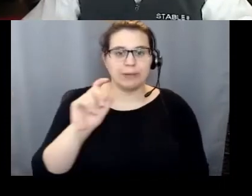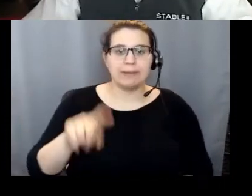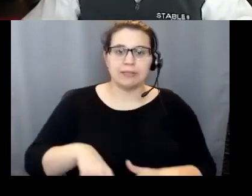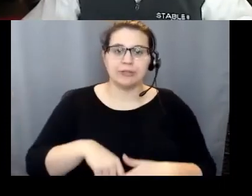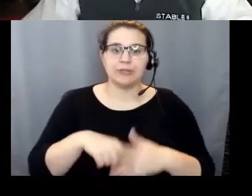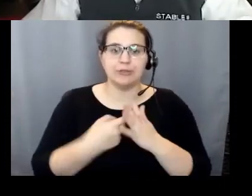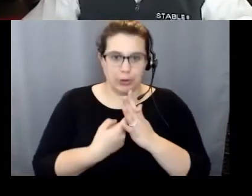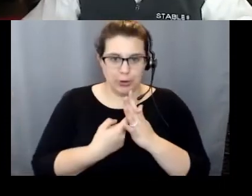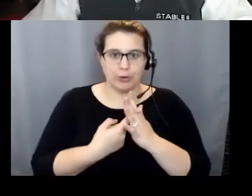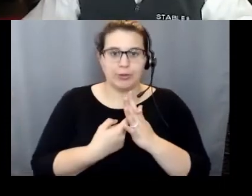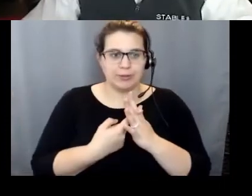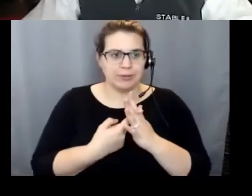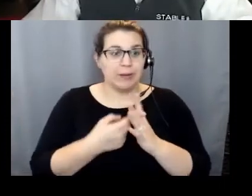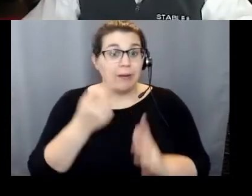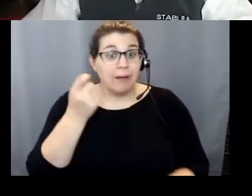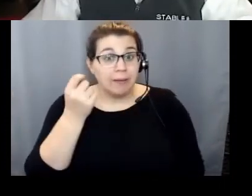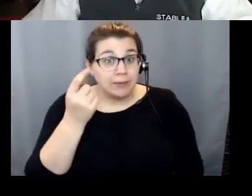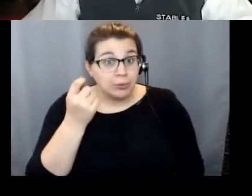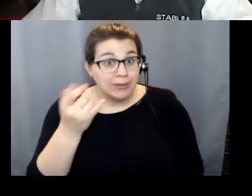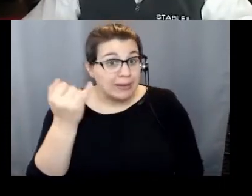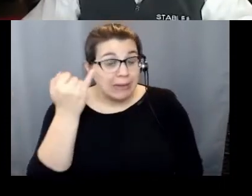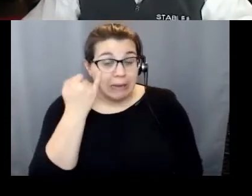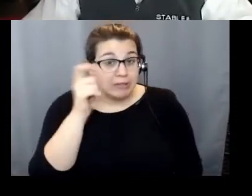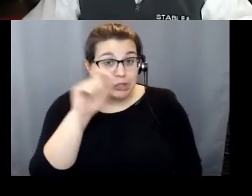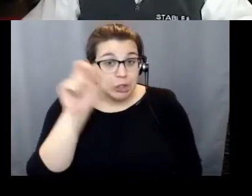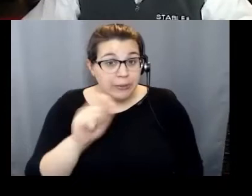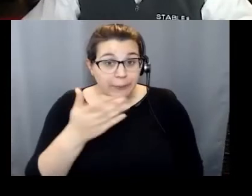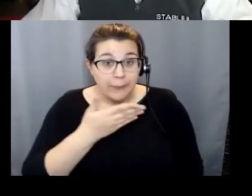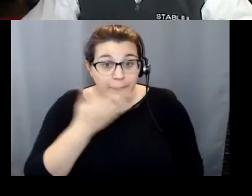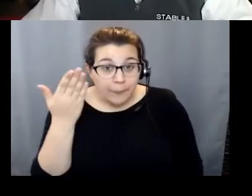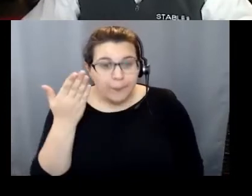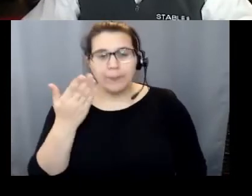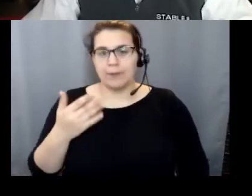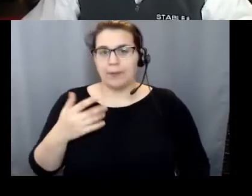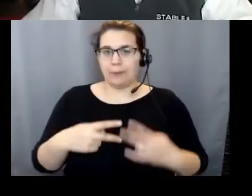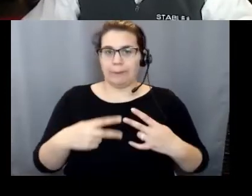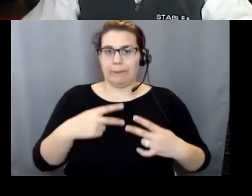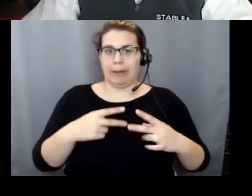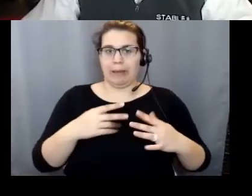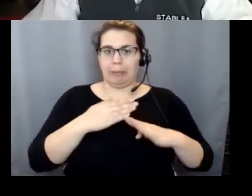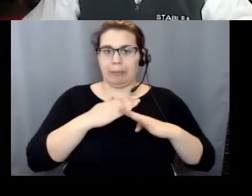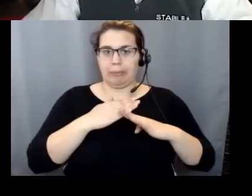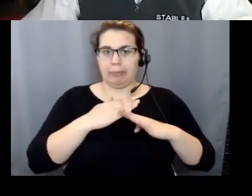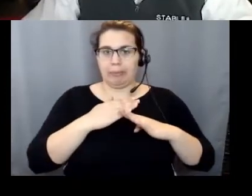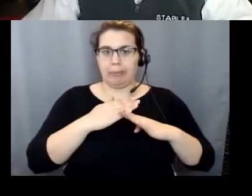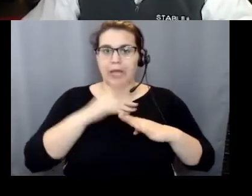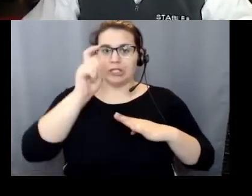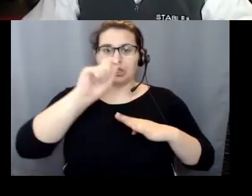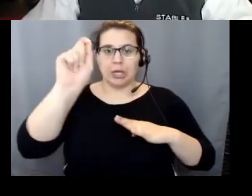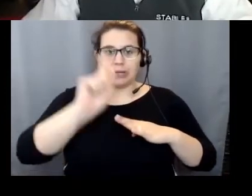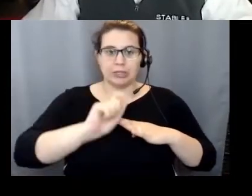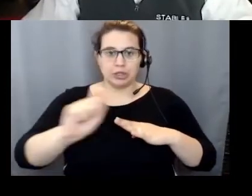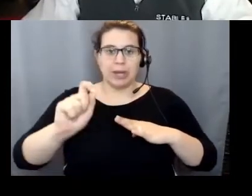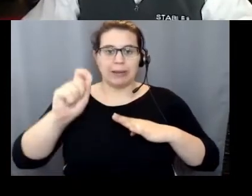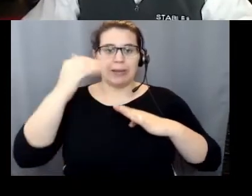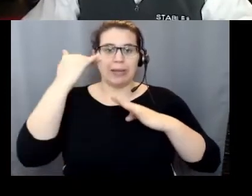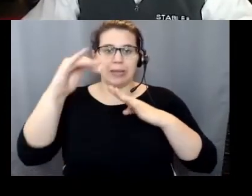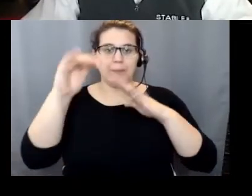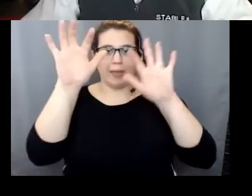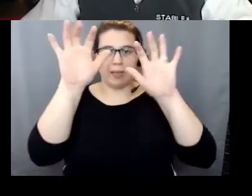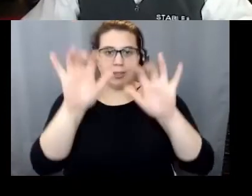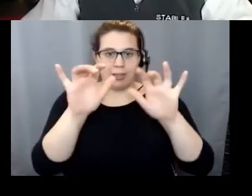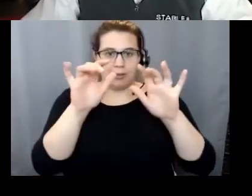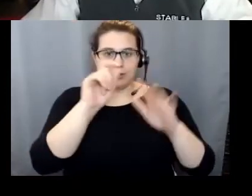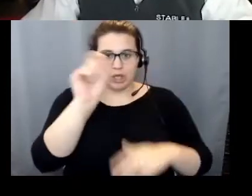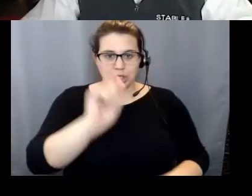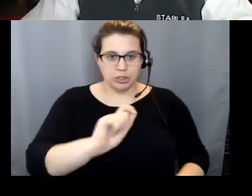be grayed out until both of these boxes are checked. Once they're checked and an email address is there, you can go ahead on to